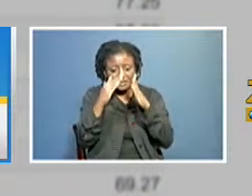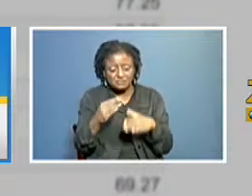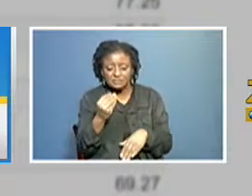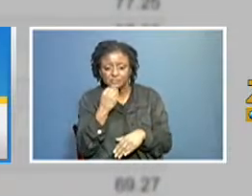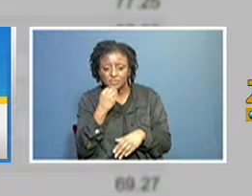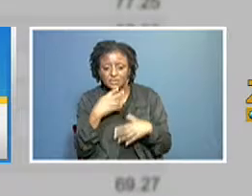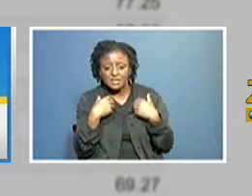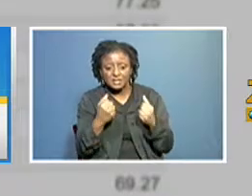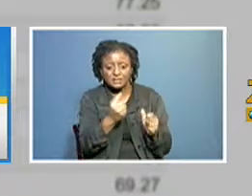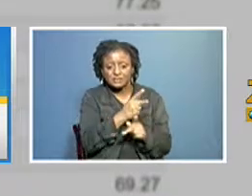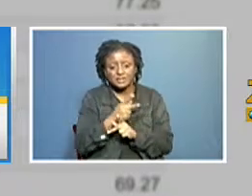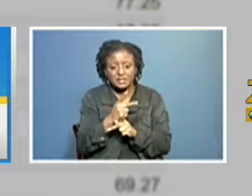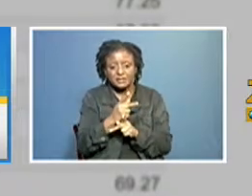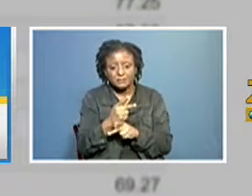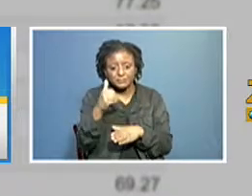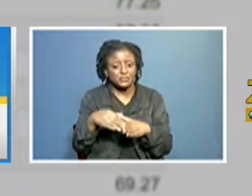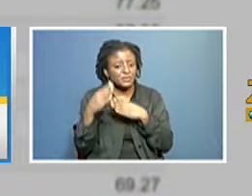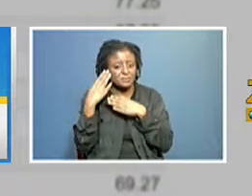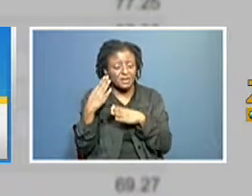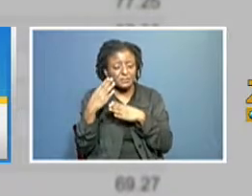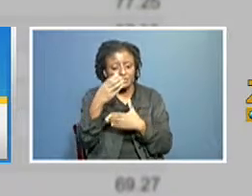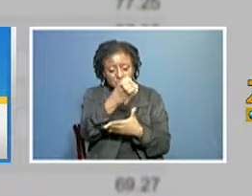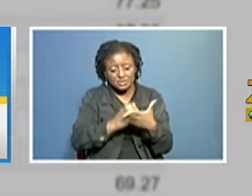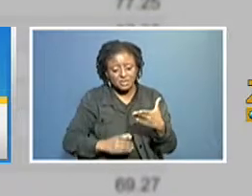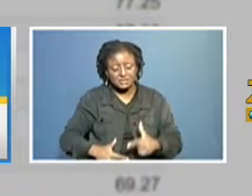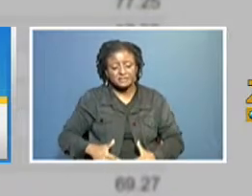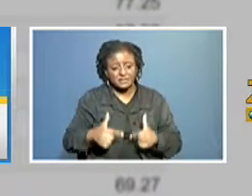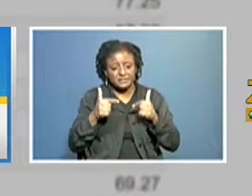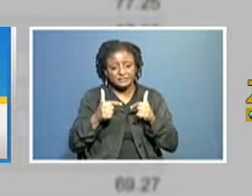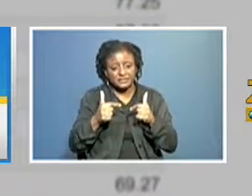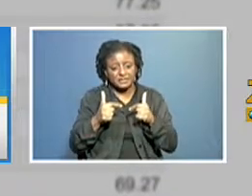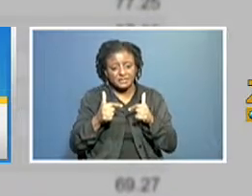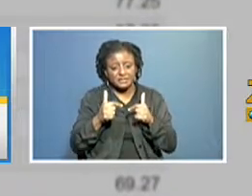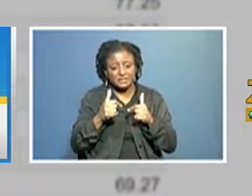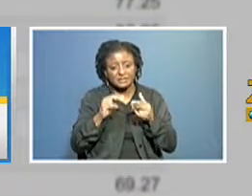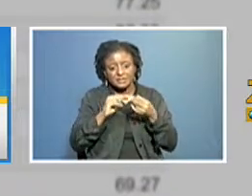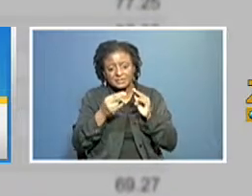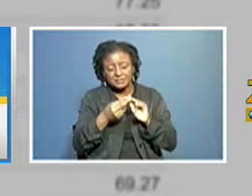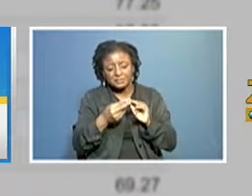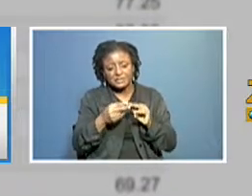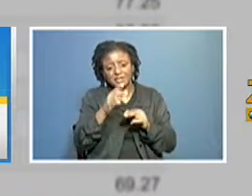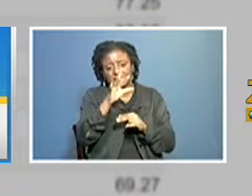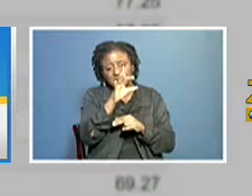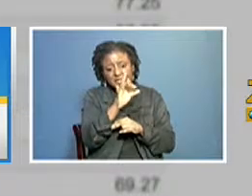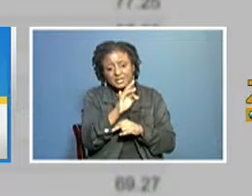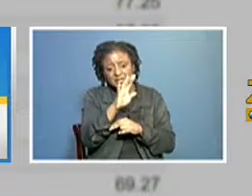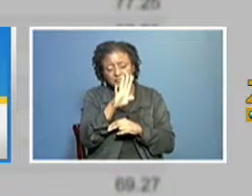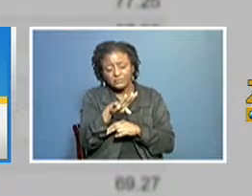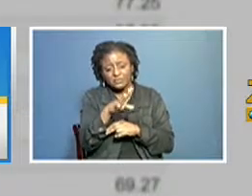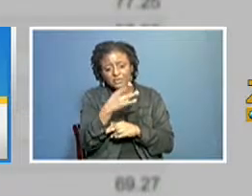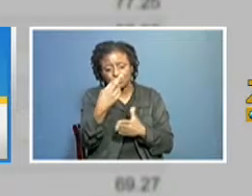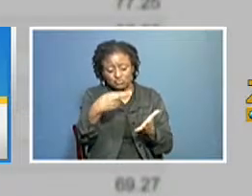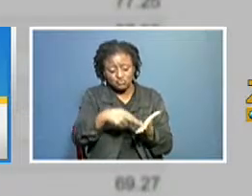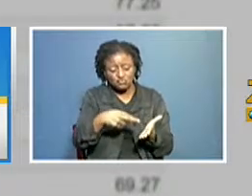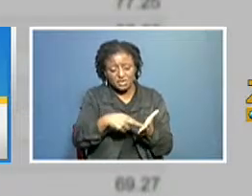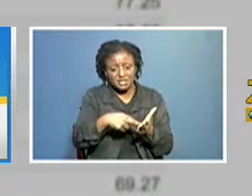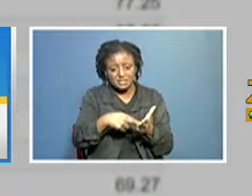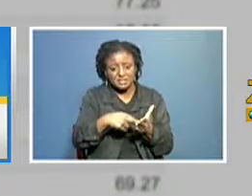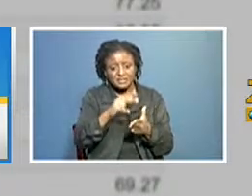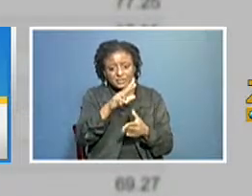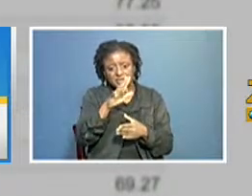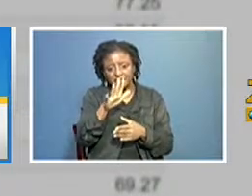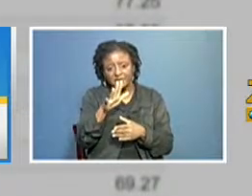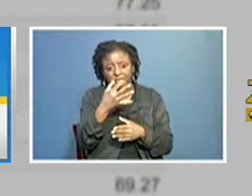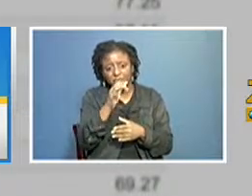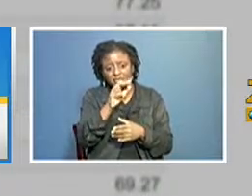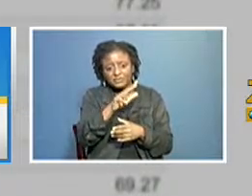of the Bahamas, the cost of living index is pegged at 84, with a rent index of 35.34, groceries